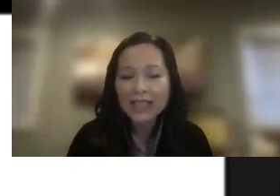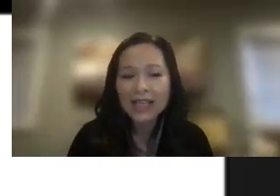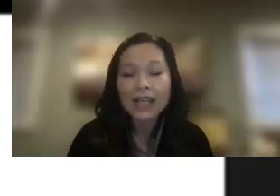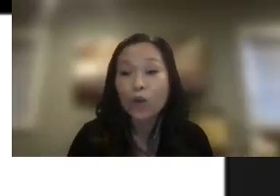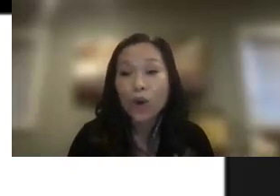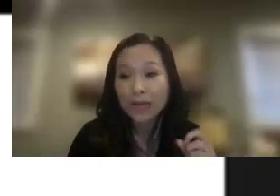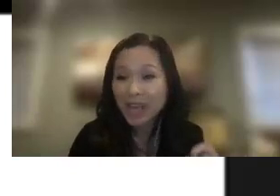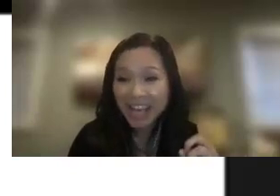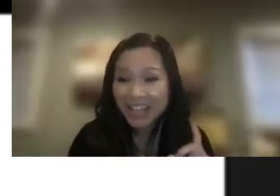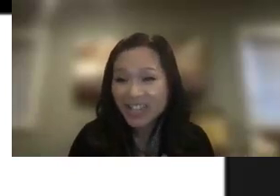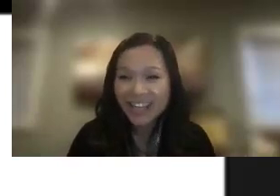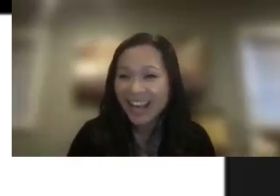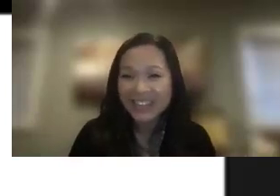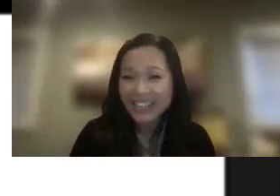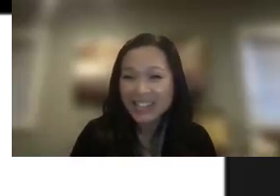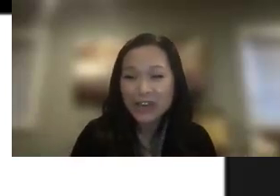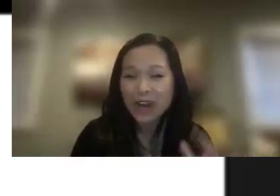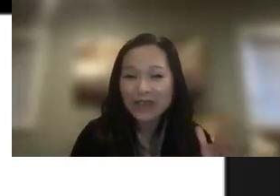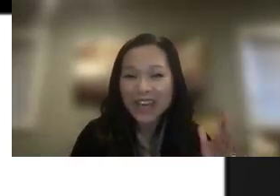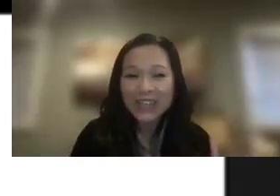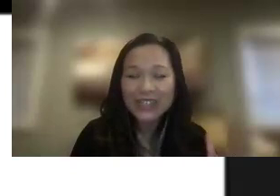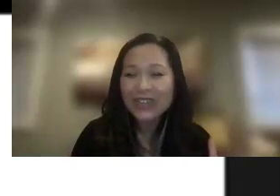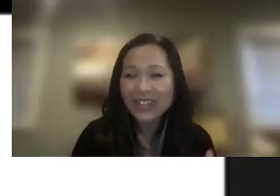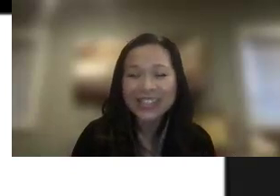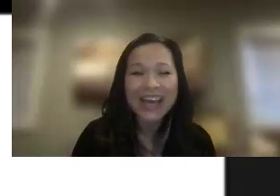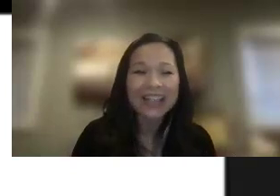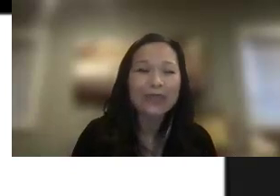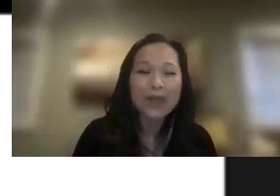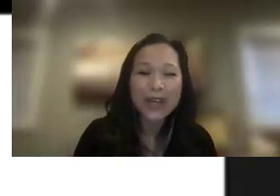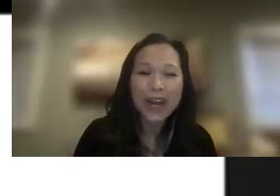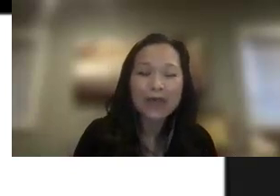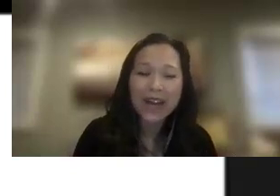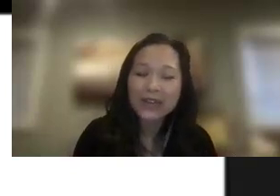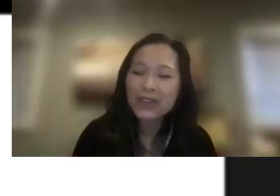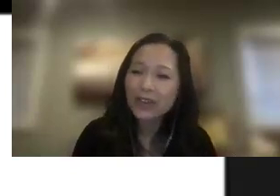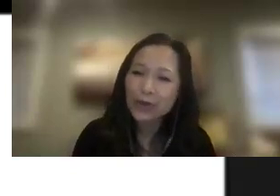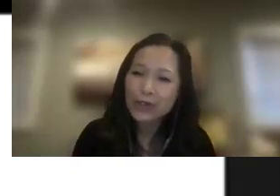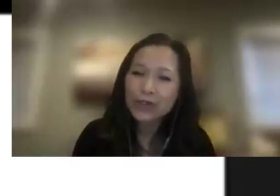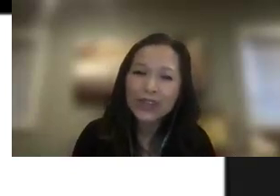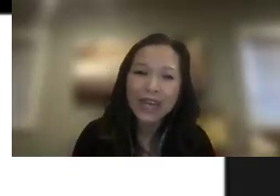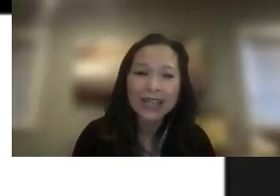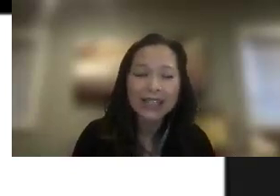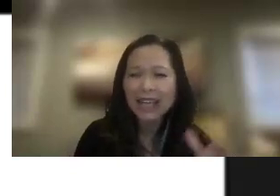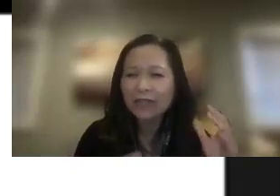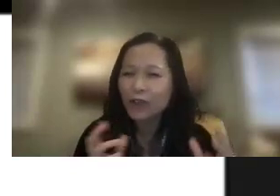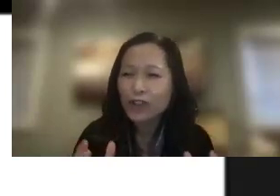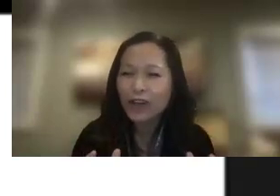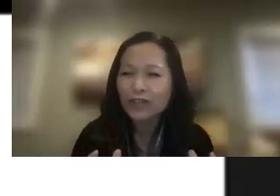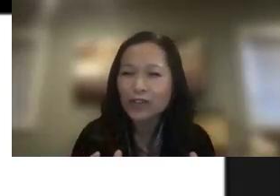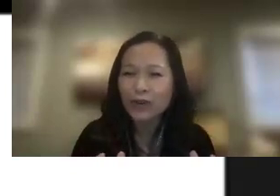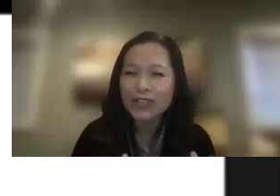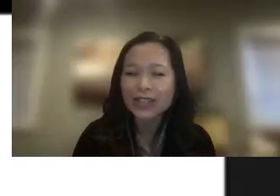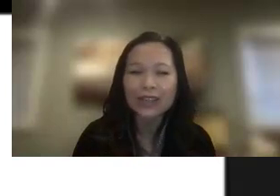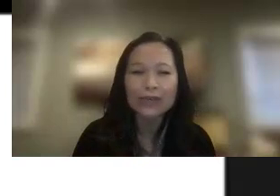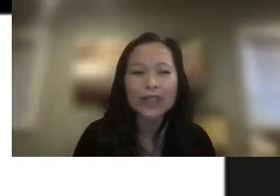available linked in it, one page, really just a one-page resource that primary care providers could go to that is like a flow